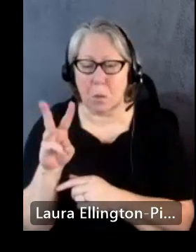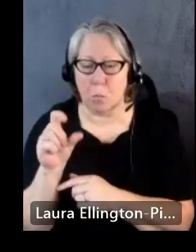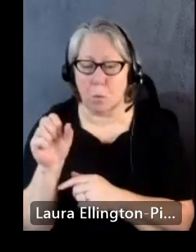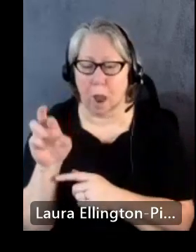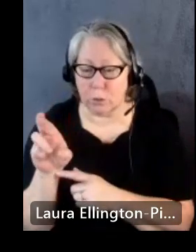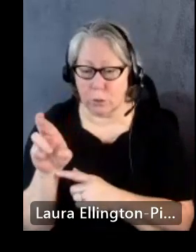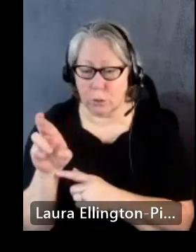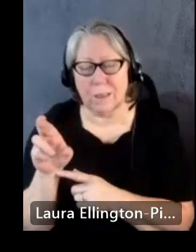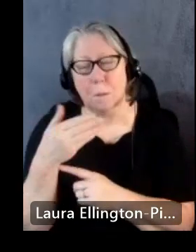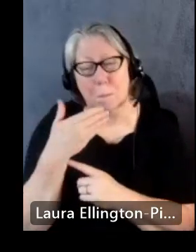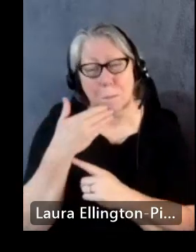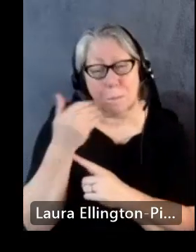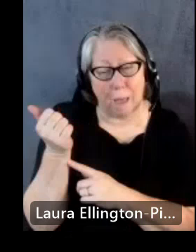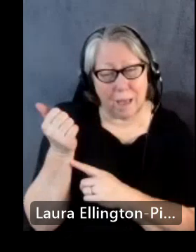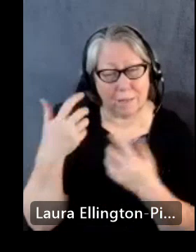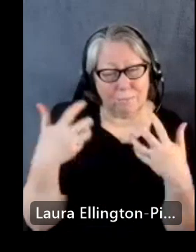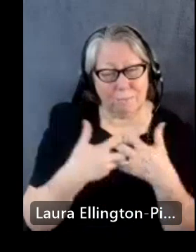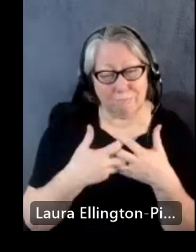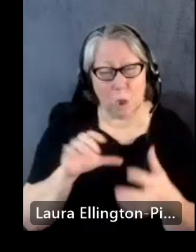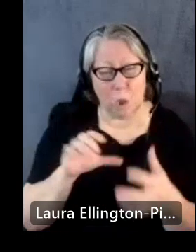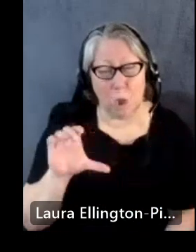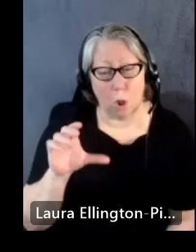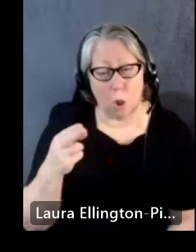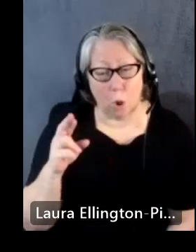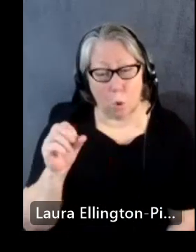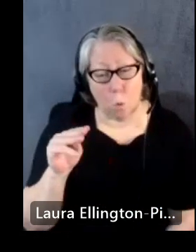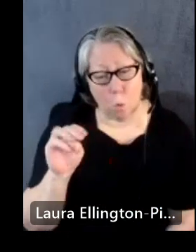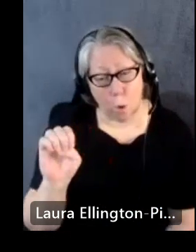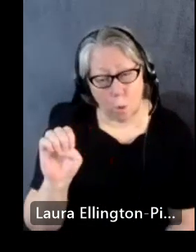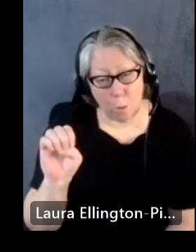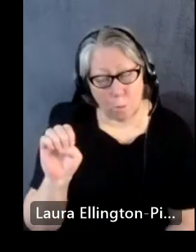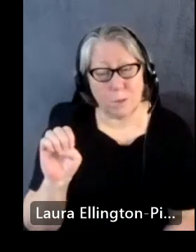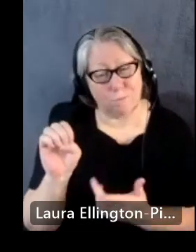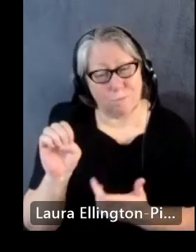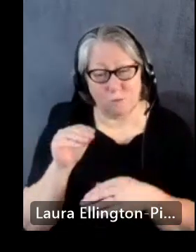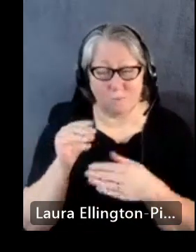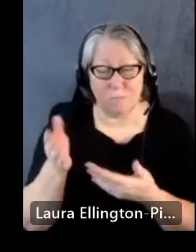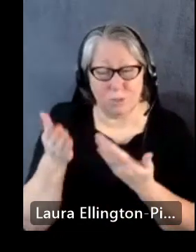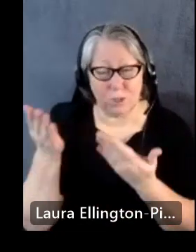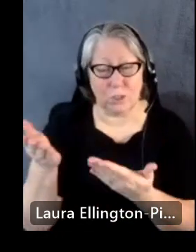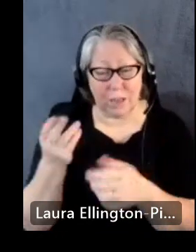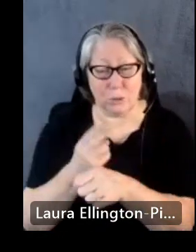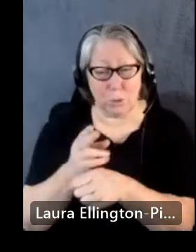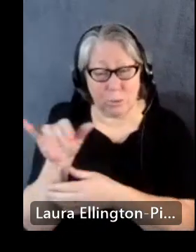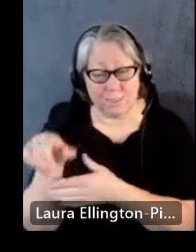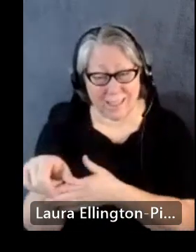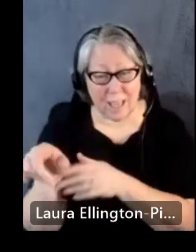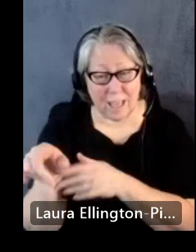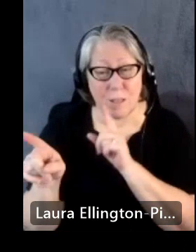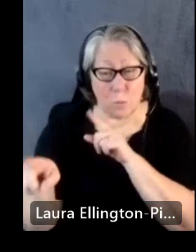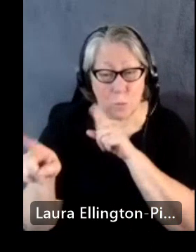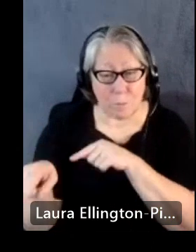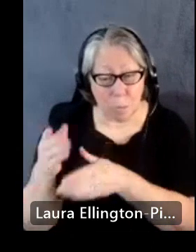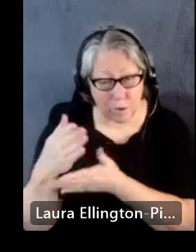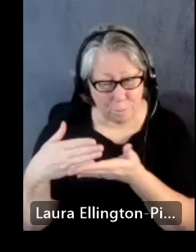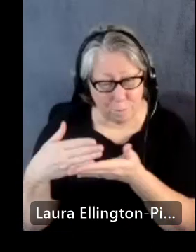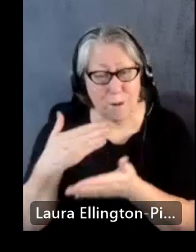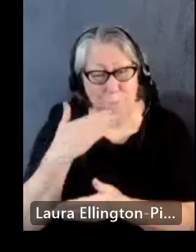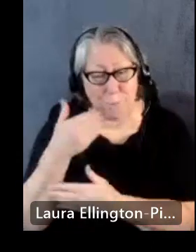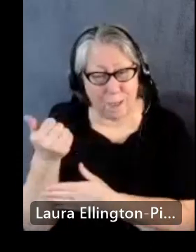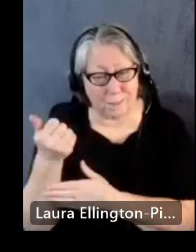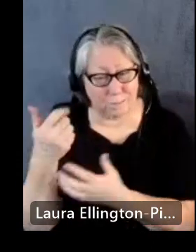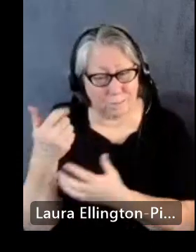with Chrome. So I would advise probably to use Chrome. Definitely the reporting module seems to work best in Chrome. There's your link